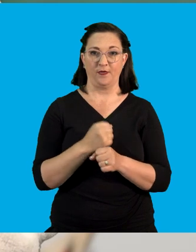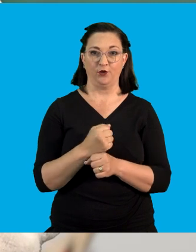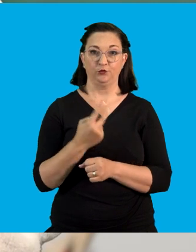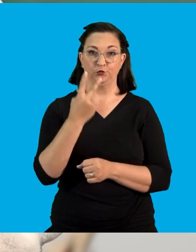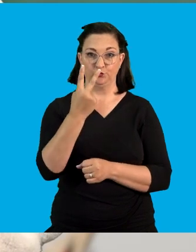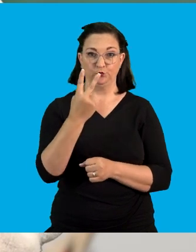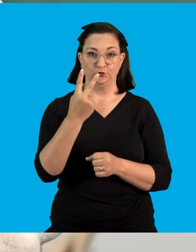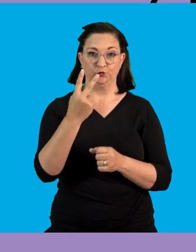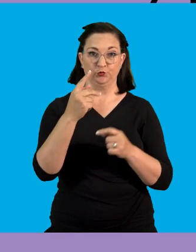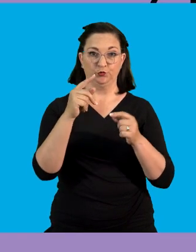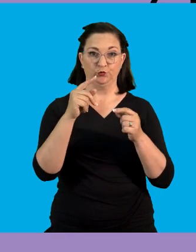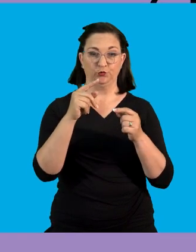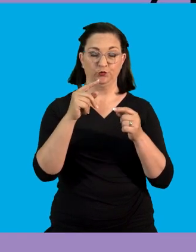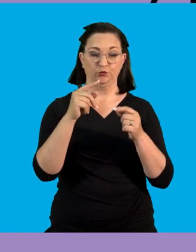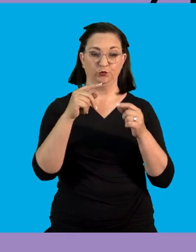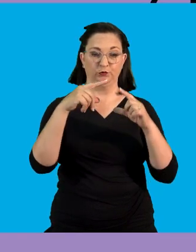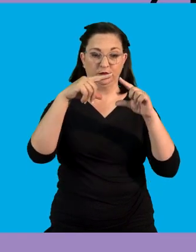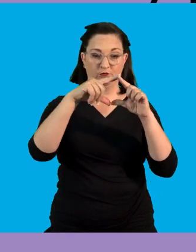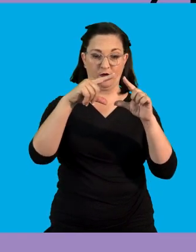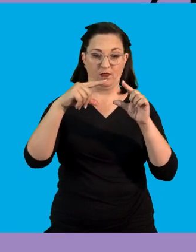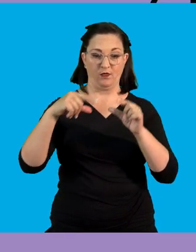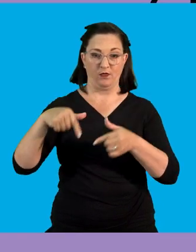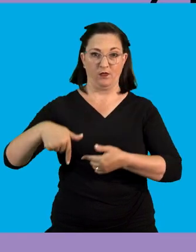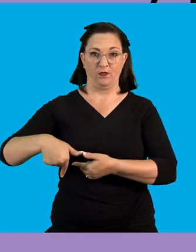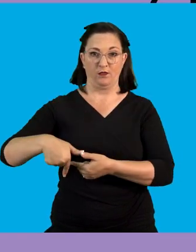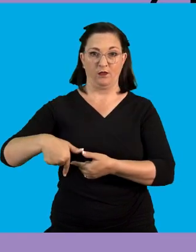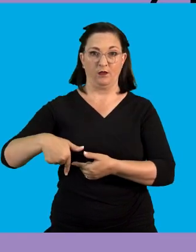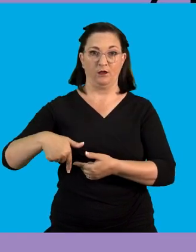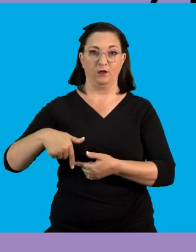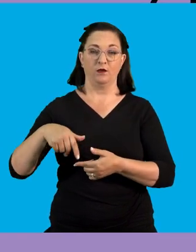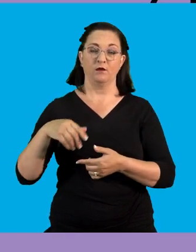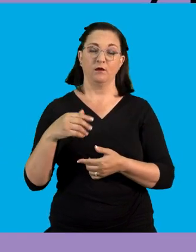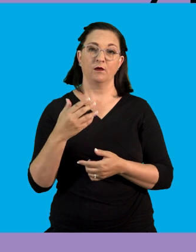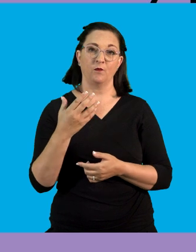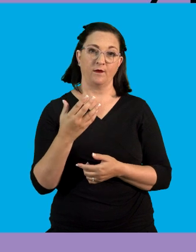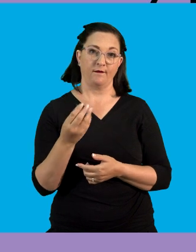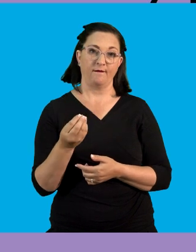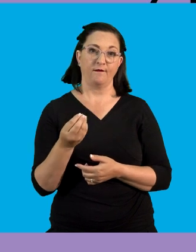say, if I break this down into 2 triangles, and